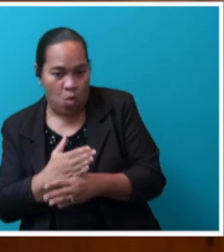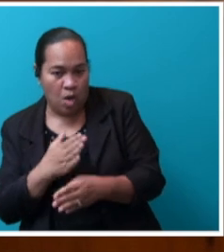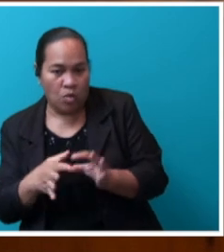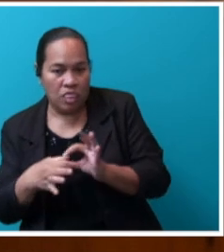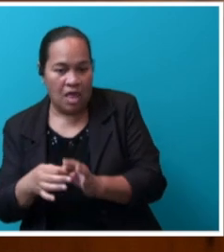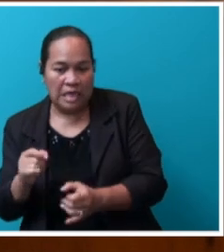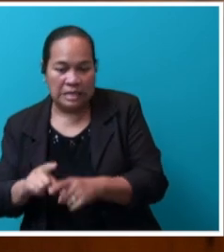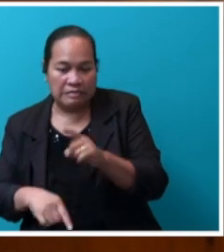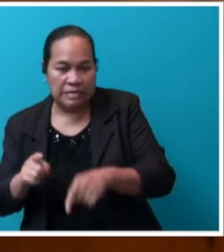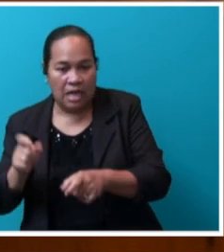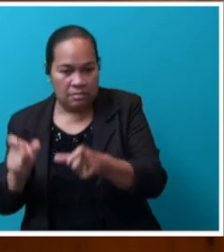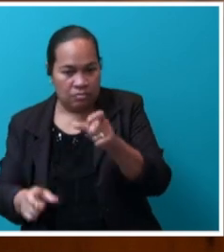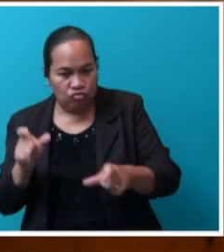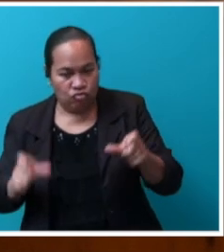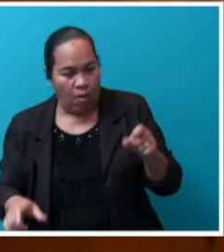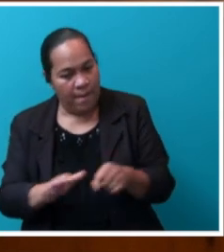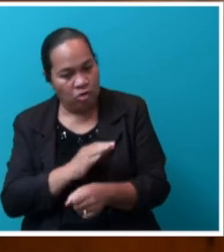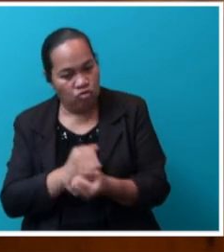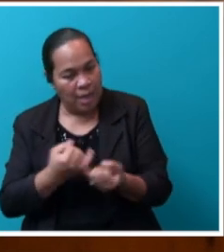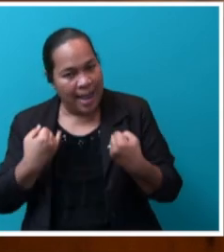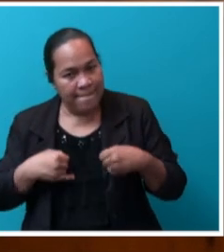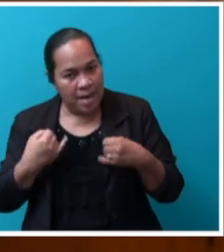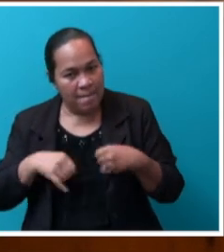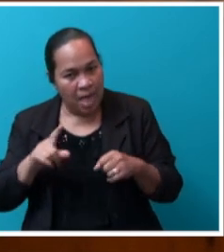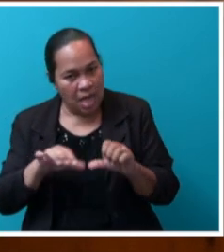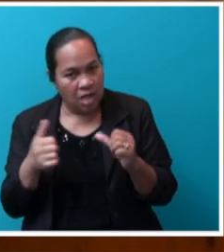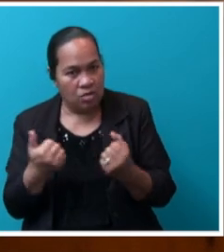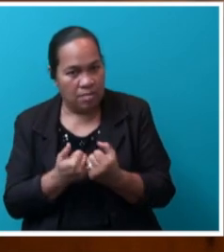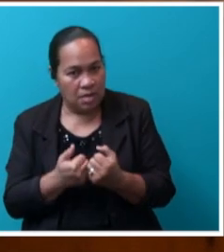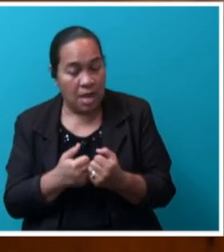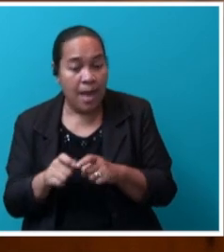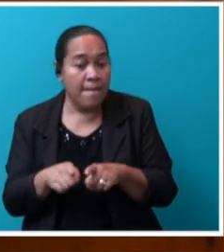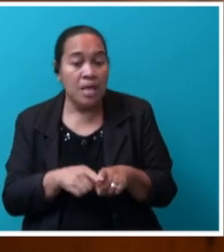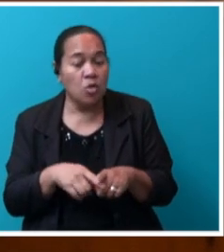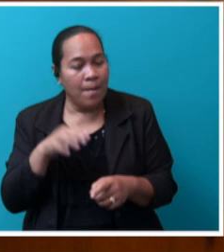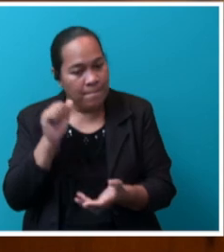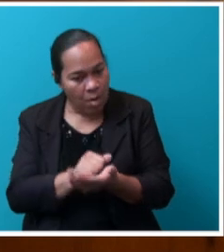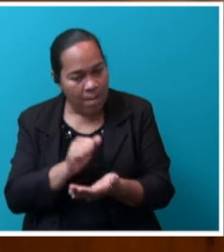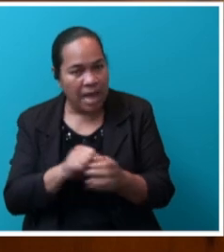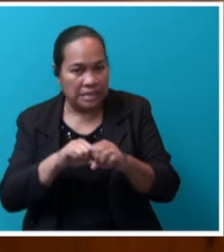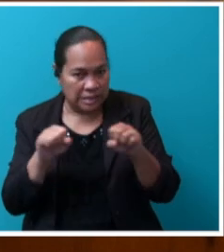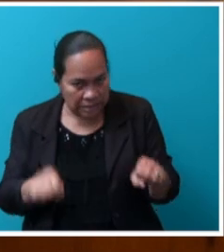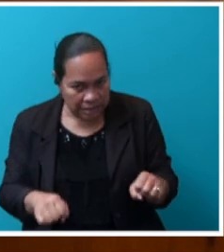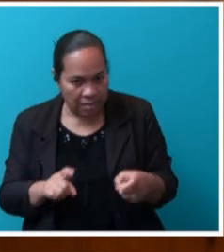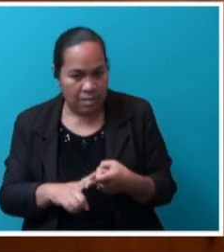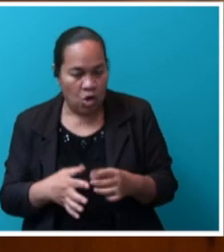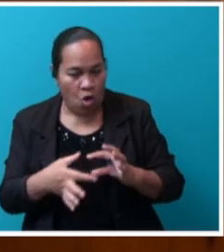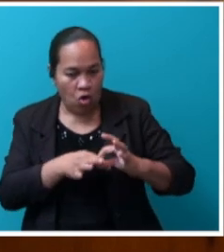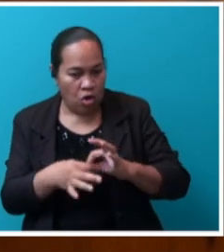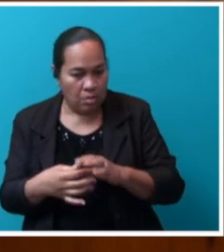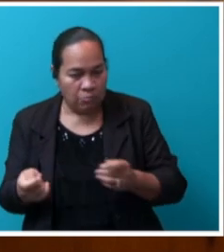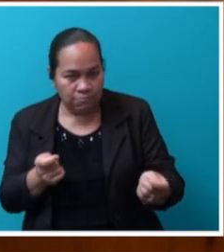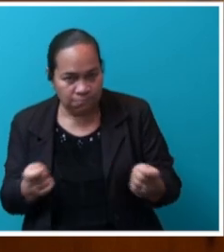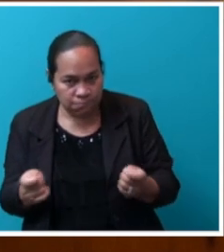to implement the agreement. This means making sure we have the right systems and coordination mechanisms